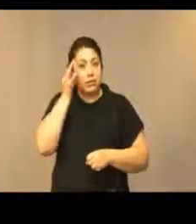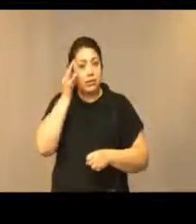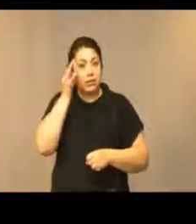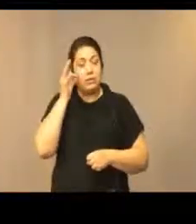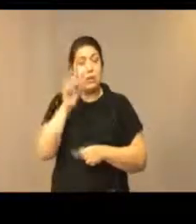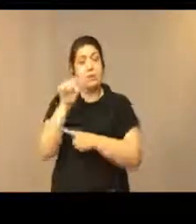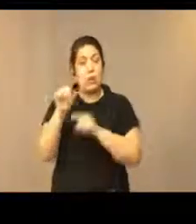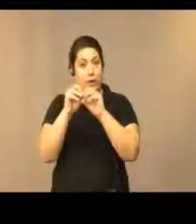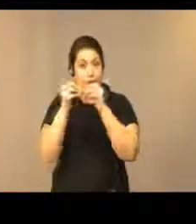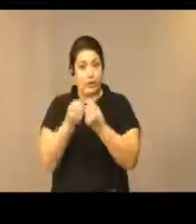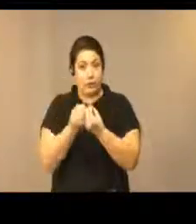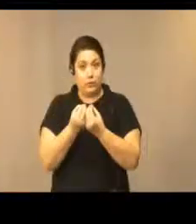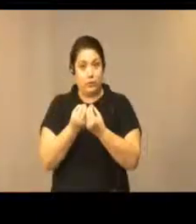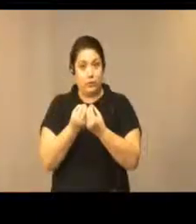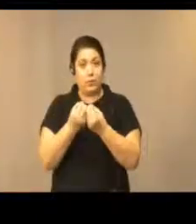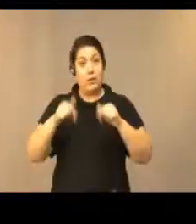Canada.